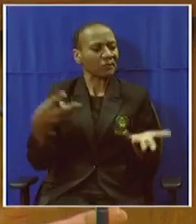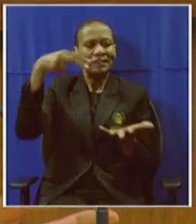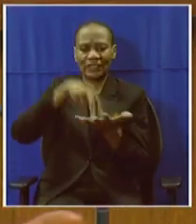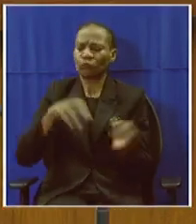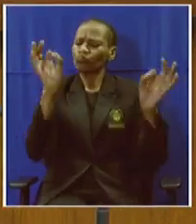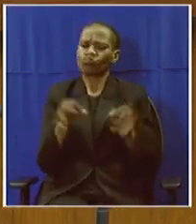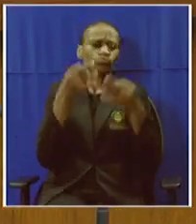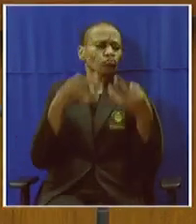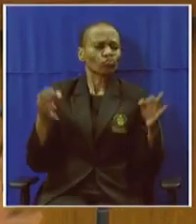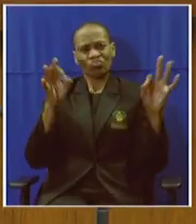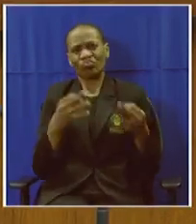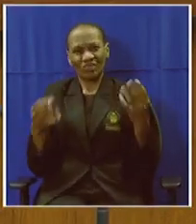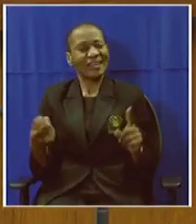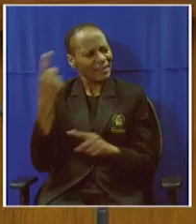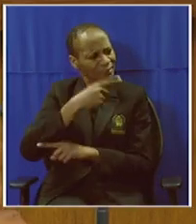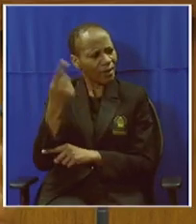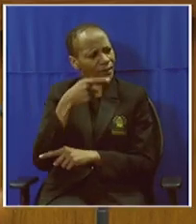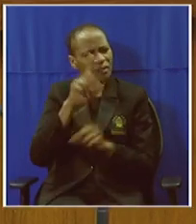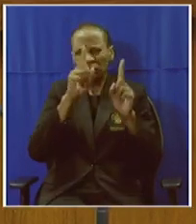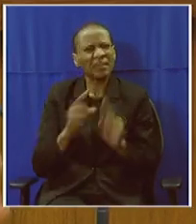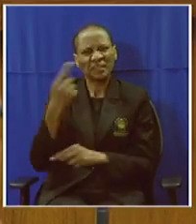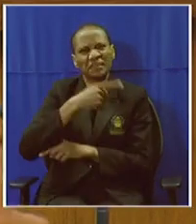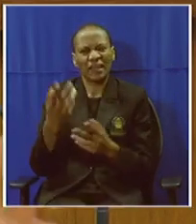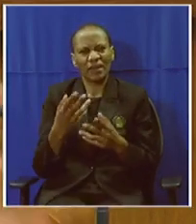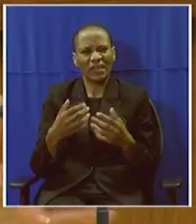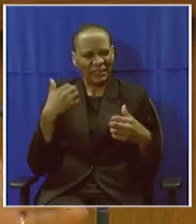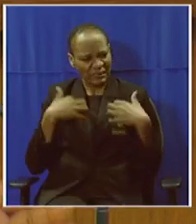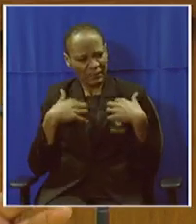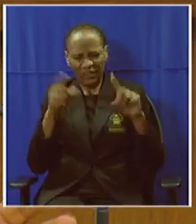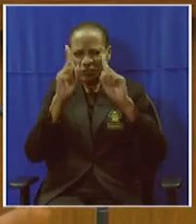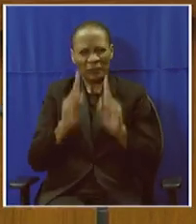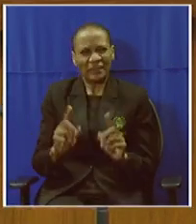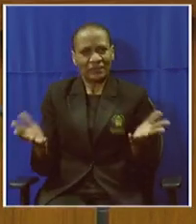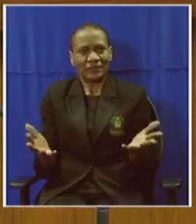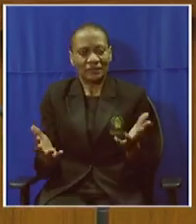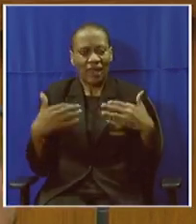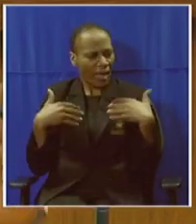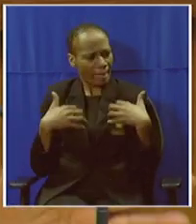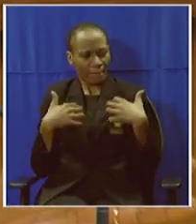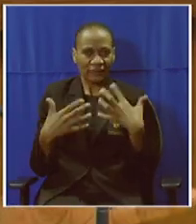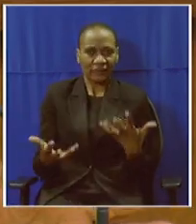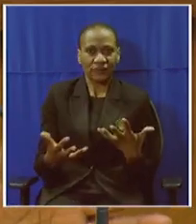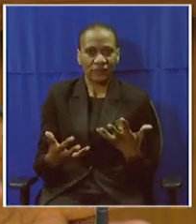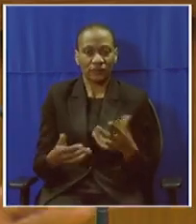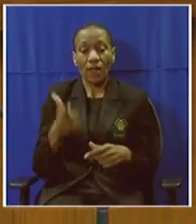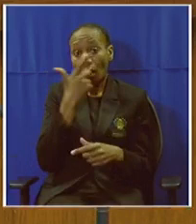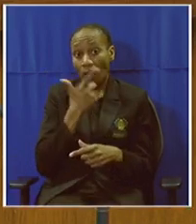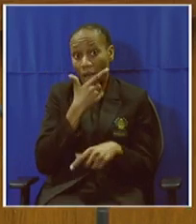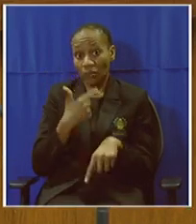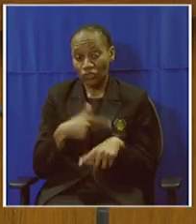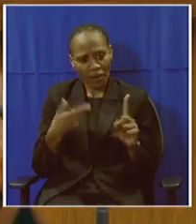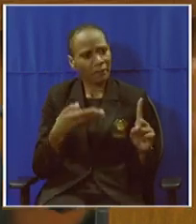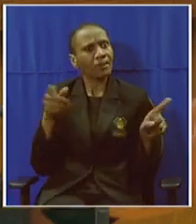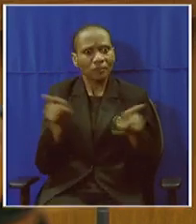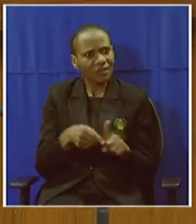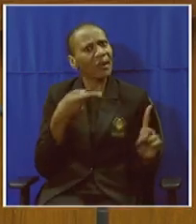choir. She was just somehow extraordinarily happy. At lunchtime, she was the